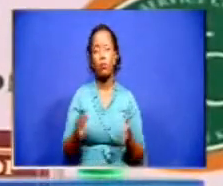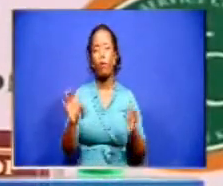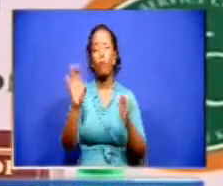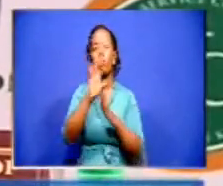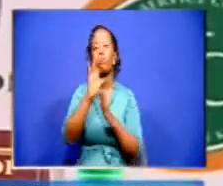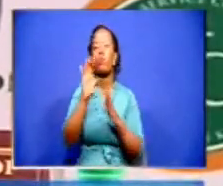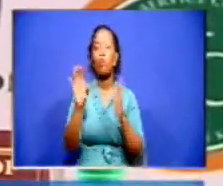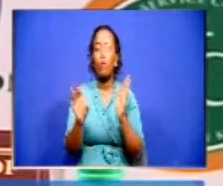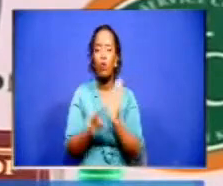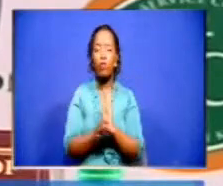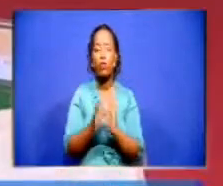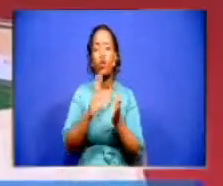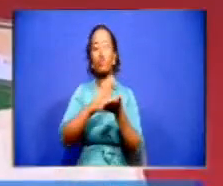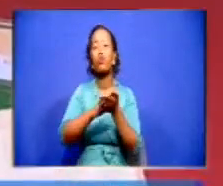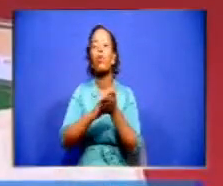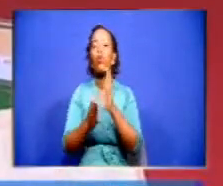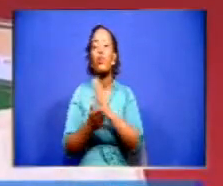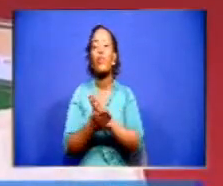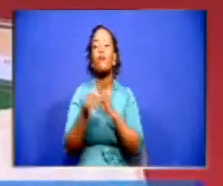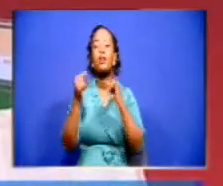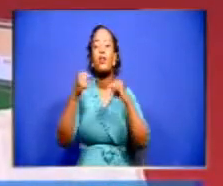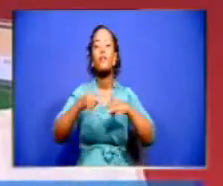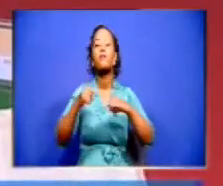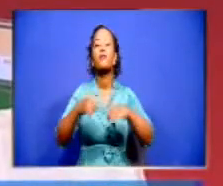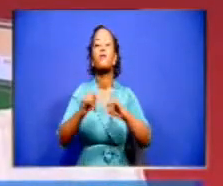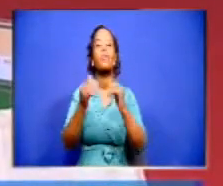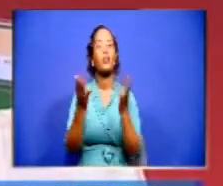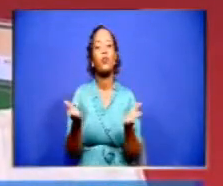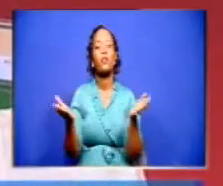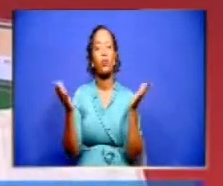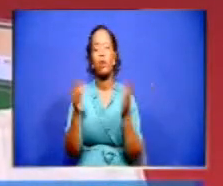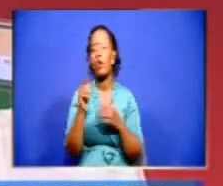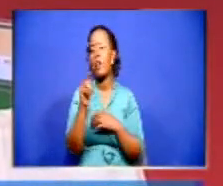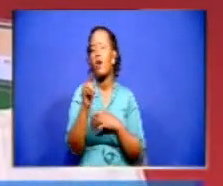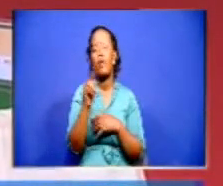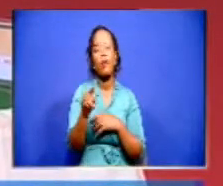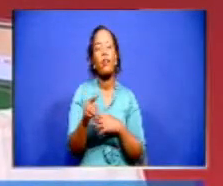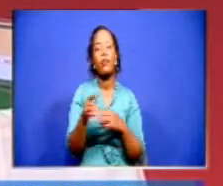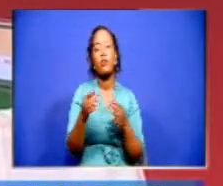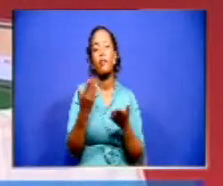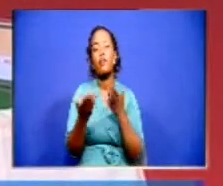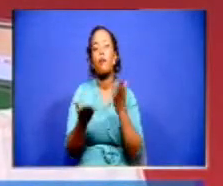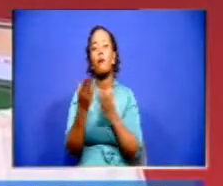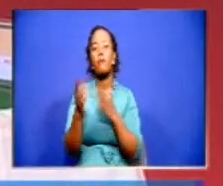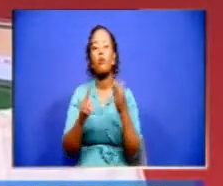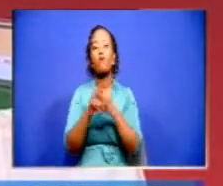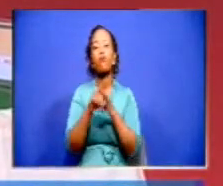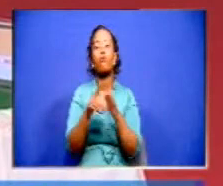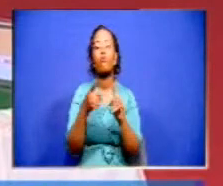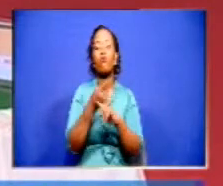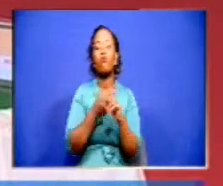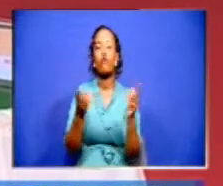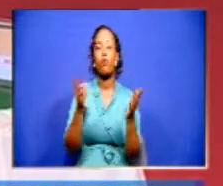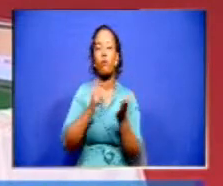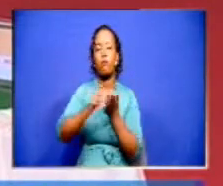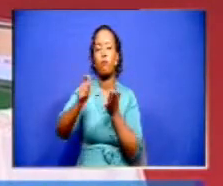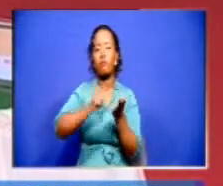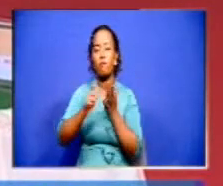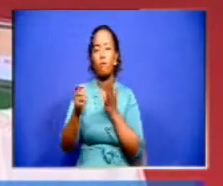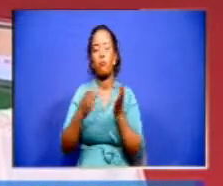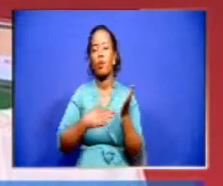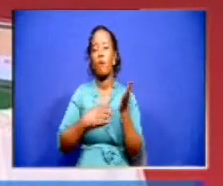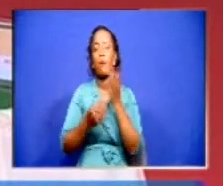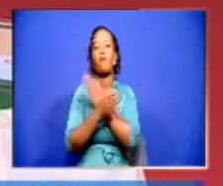Constitutions without constitutionalism is the catchphrase emanating from a write-up by my good friend and